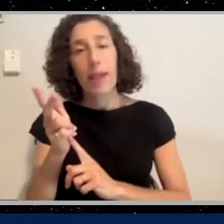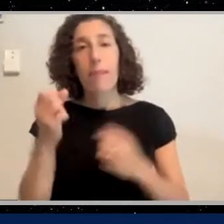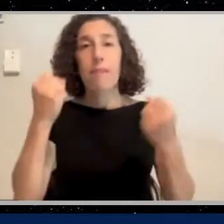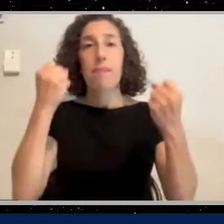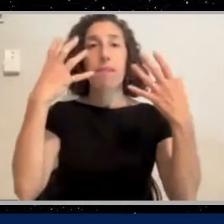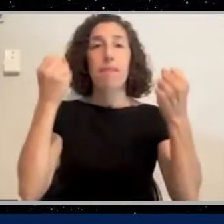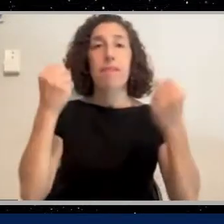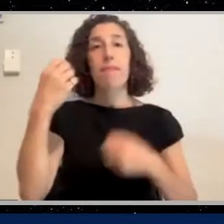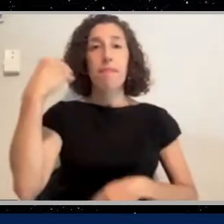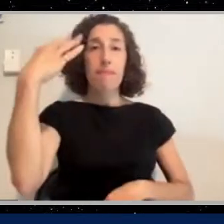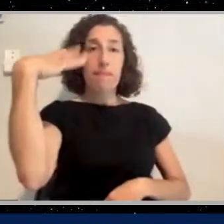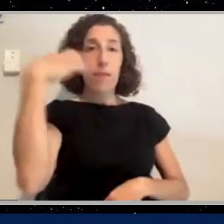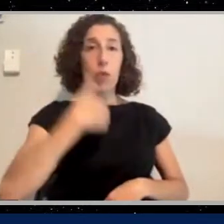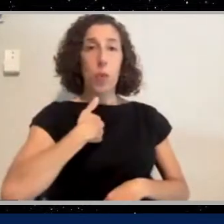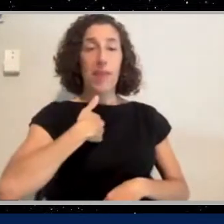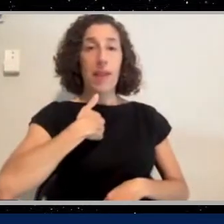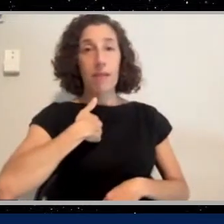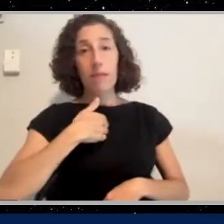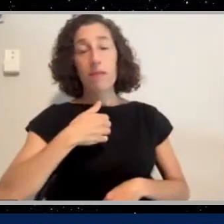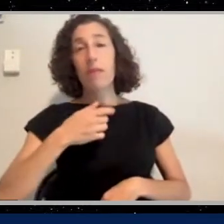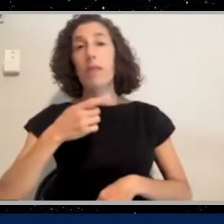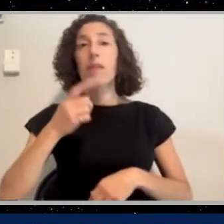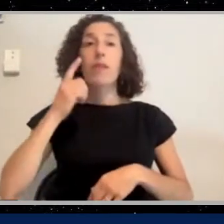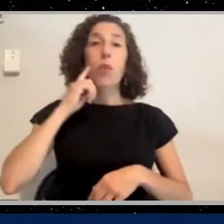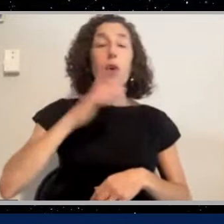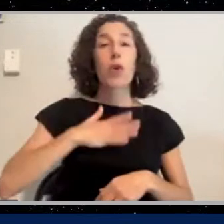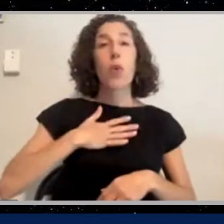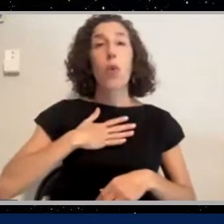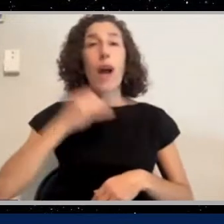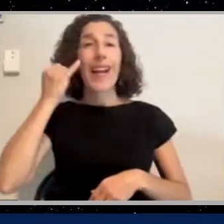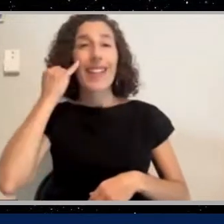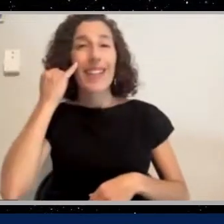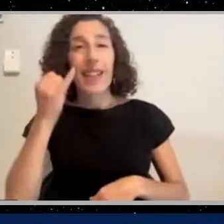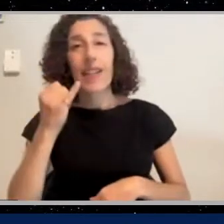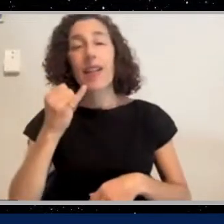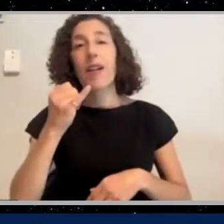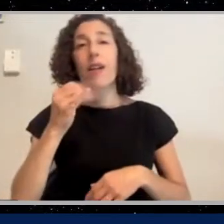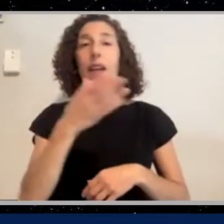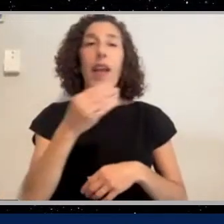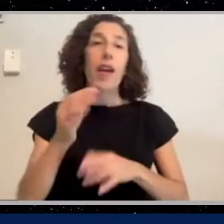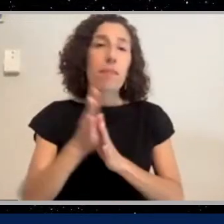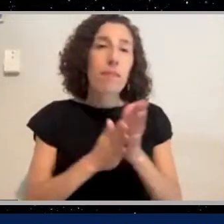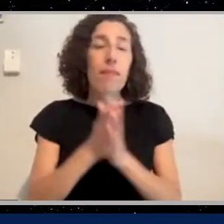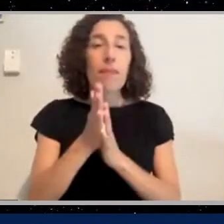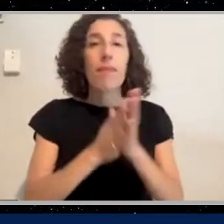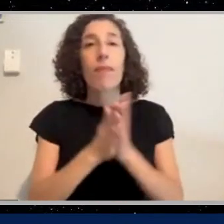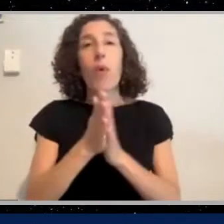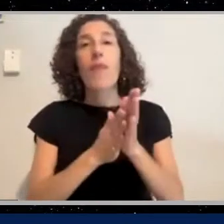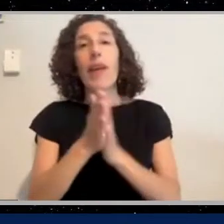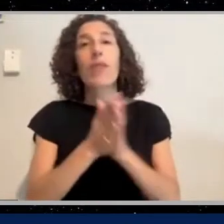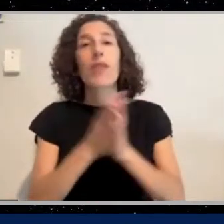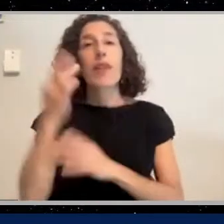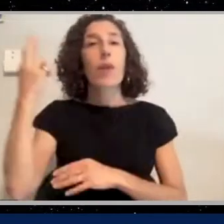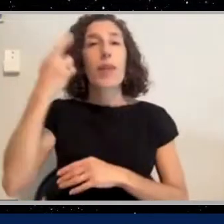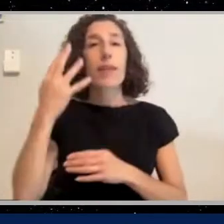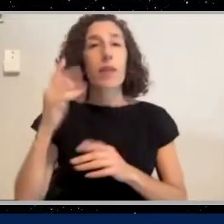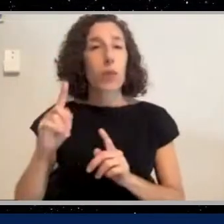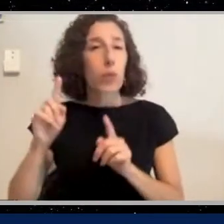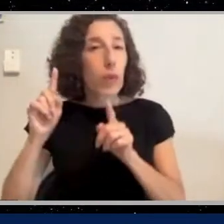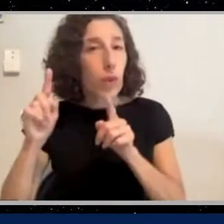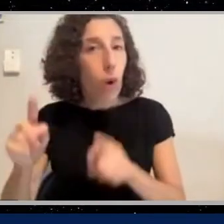you thought of space exploration and the ideas that you brought forward